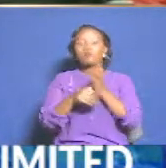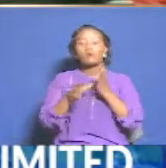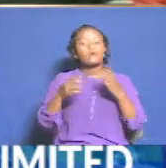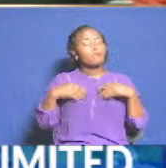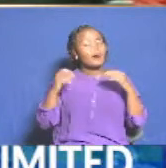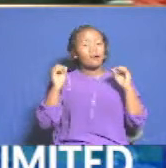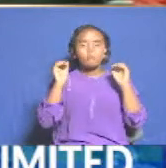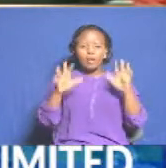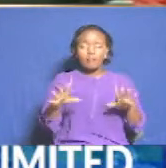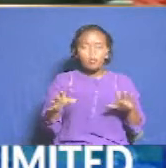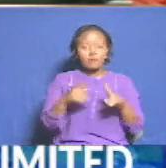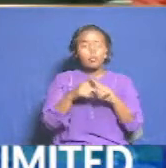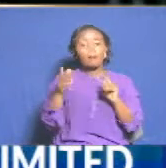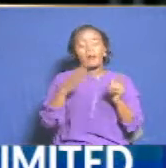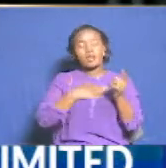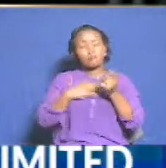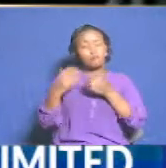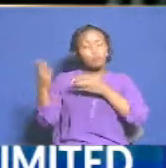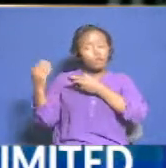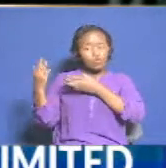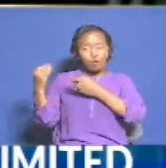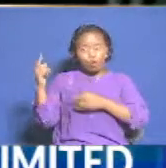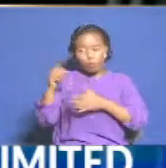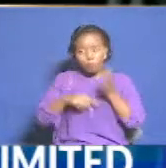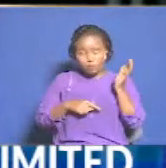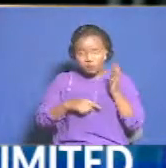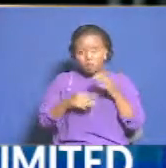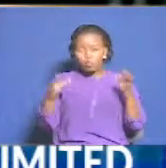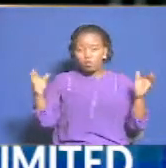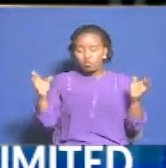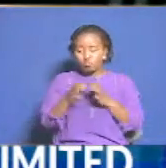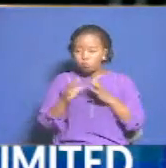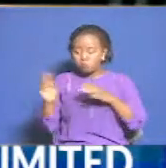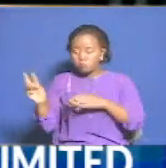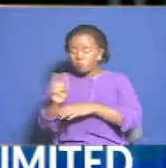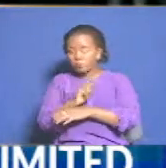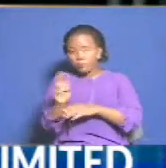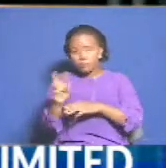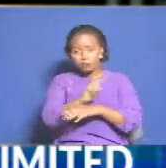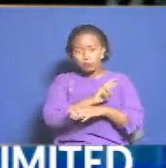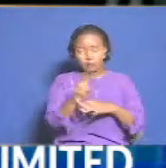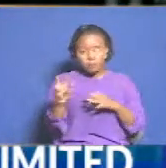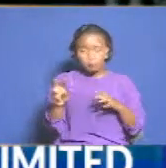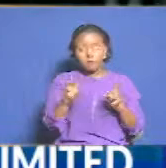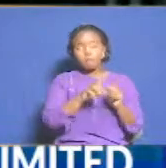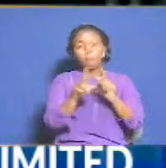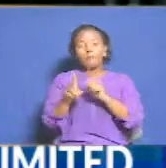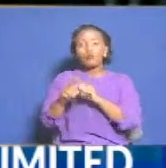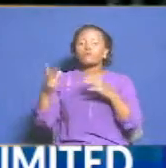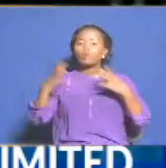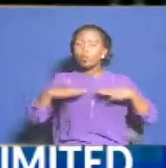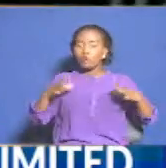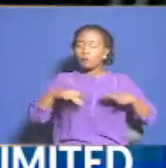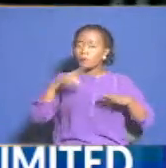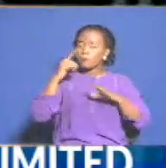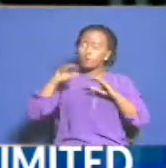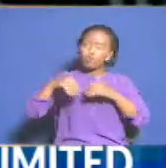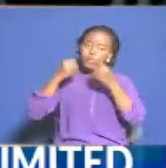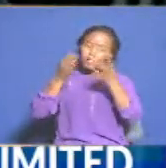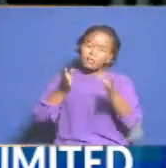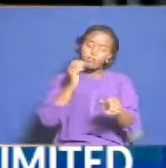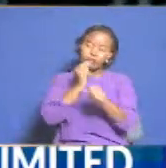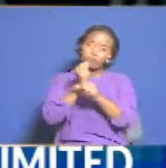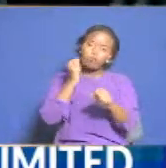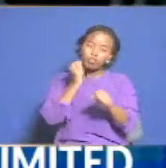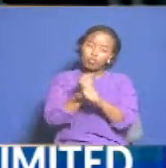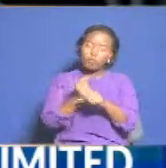civilian operators, our civilian administrators, our civilians who we give jobs in parastatals,